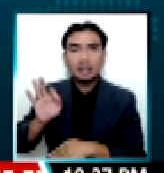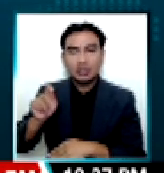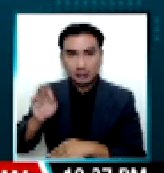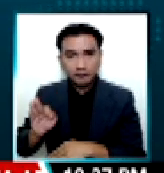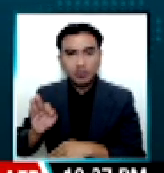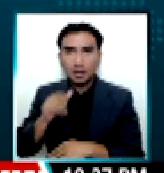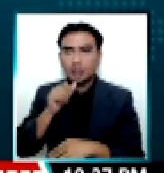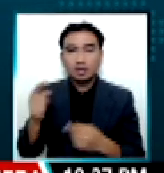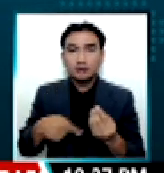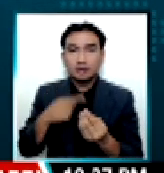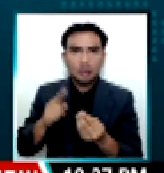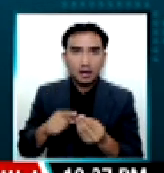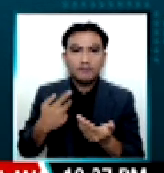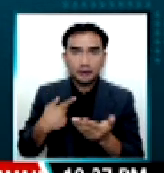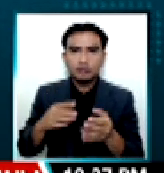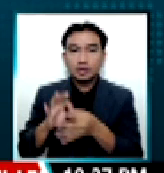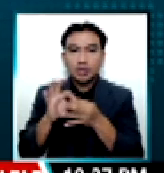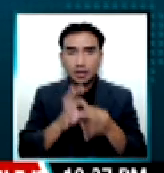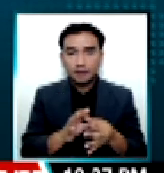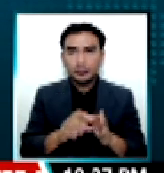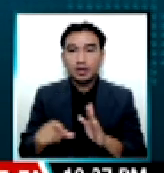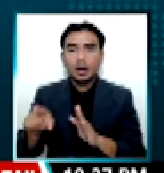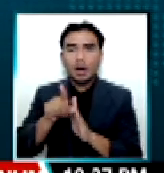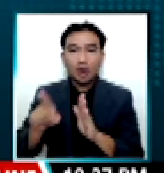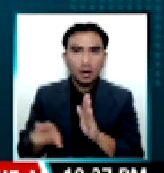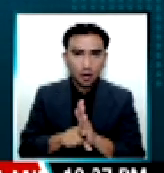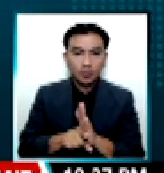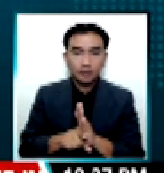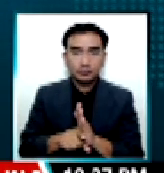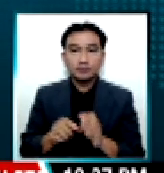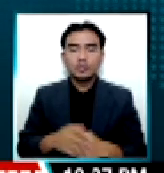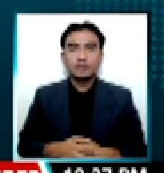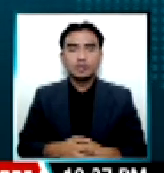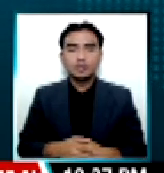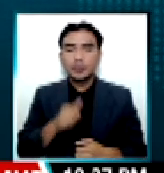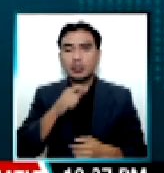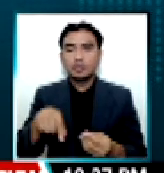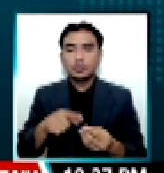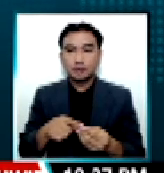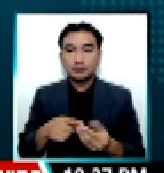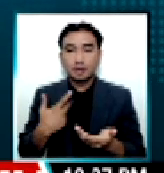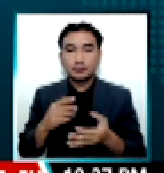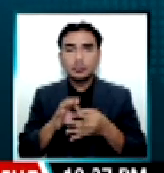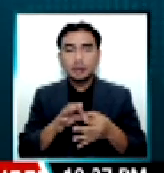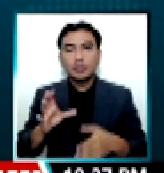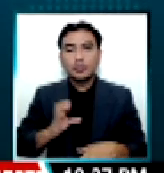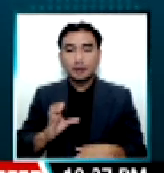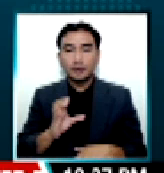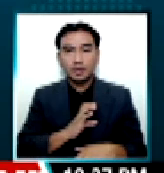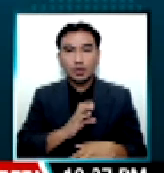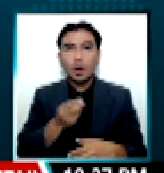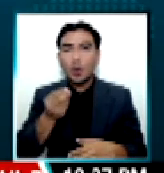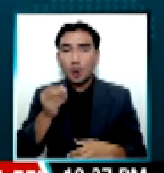the force of law. That was not enacted by Congress, nor is that an executive order signed by the President.